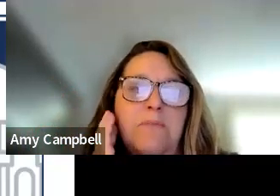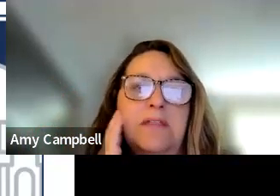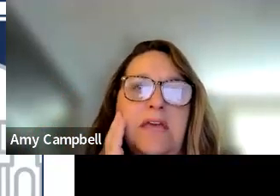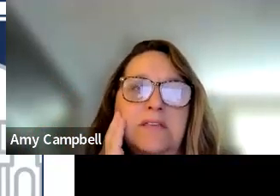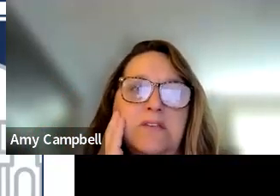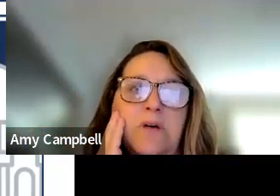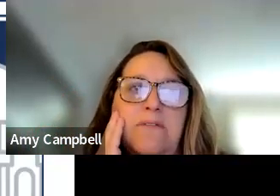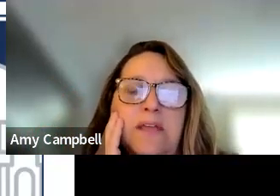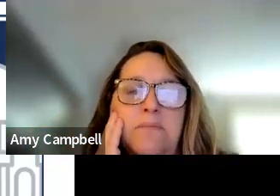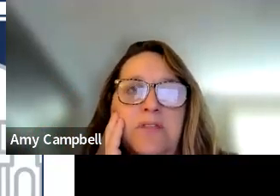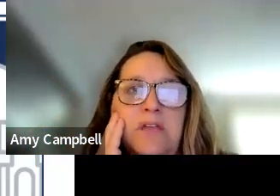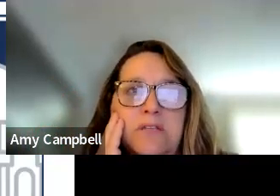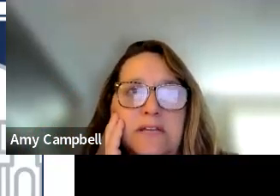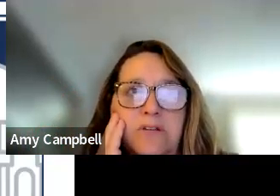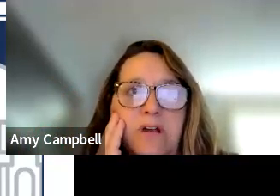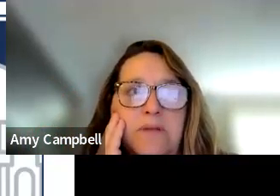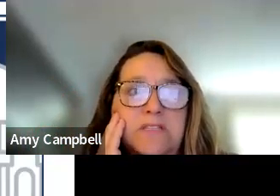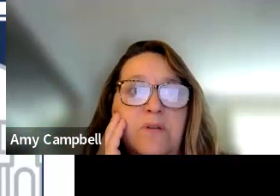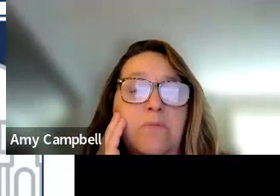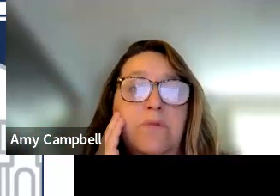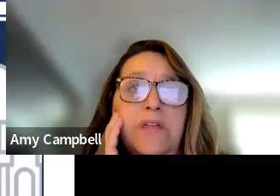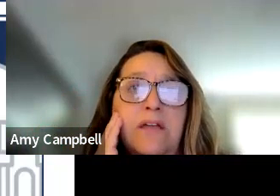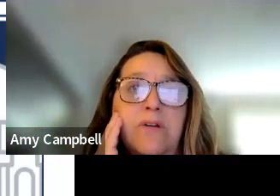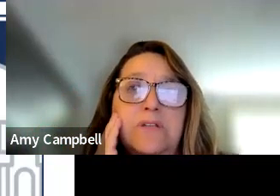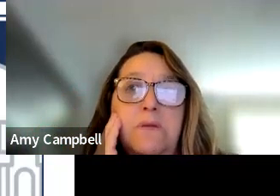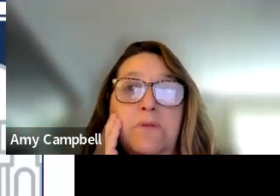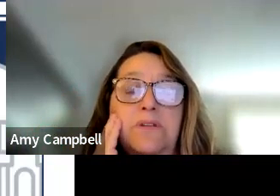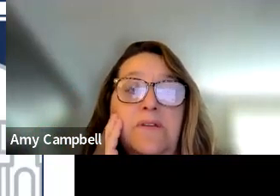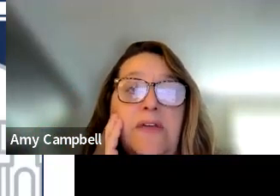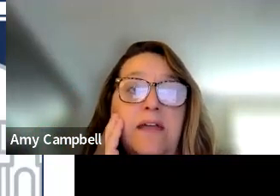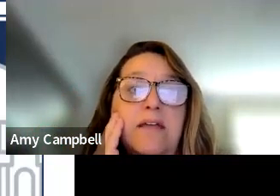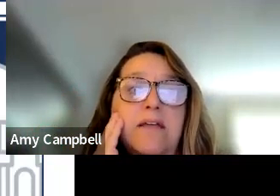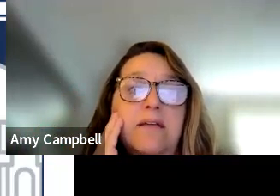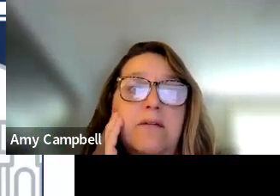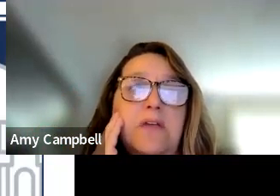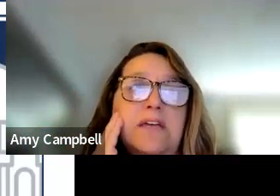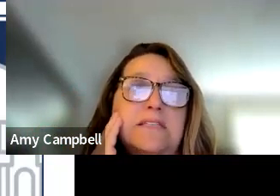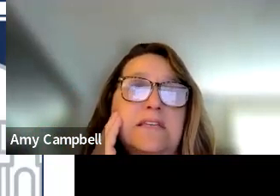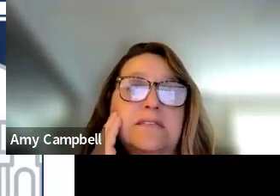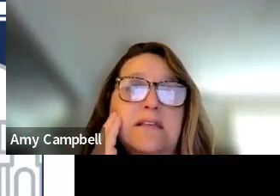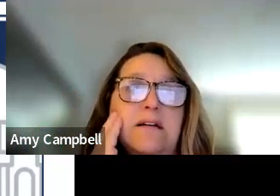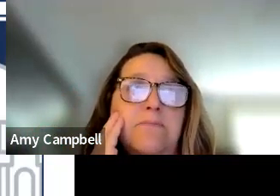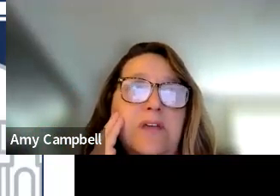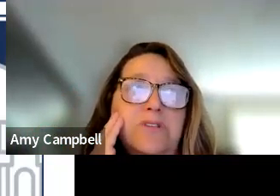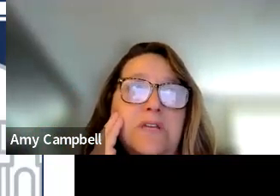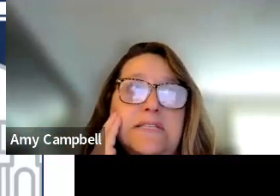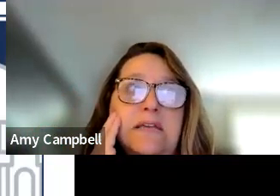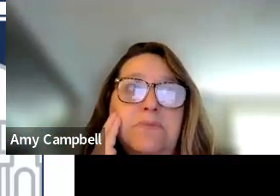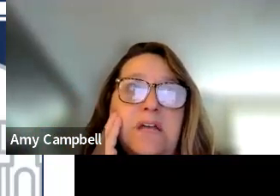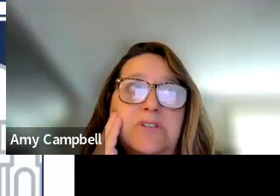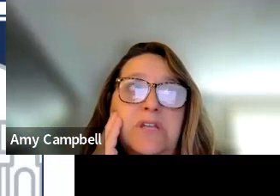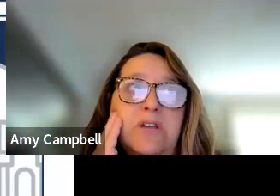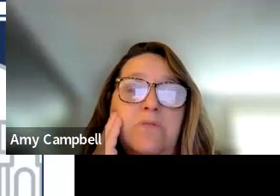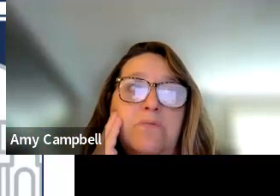on those comment links, you will have an email that you can send your comments to. And I really encourage people to do that, because these, as you can